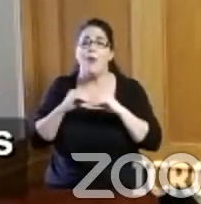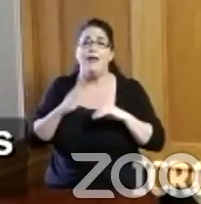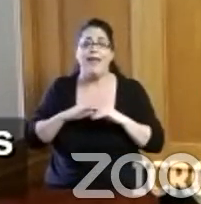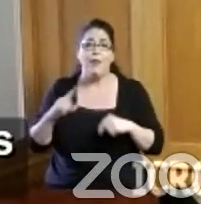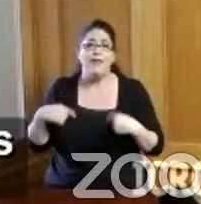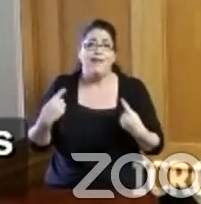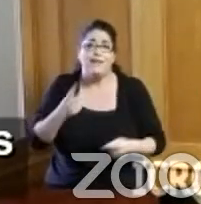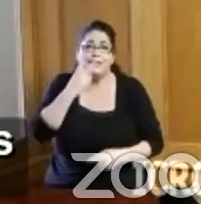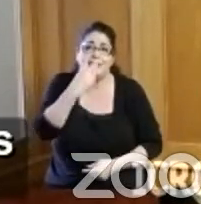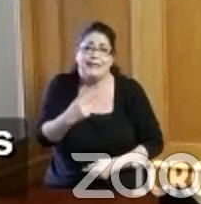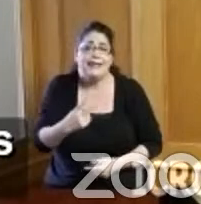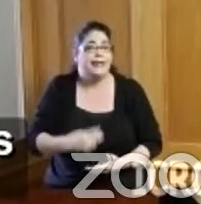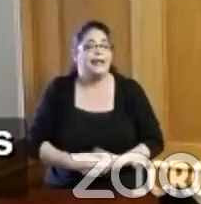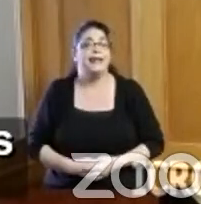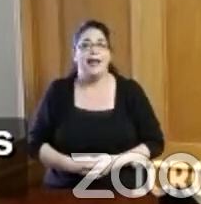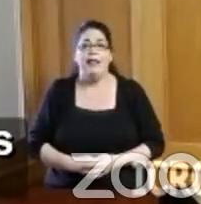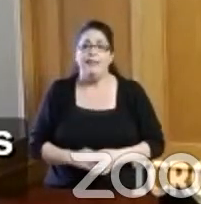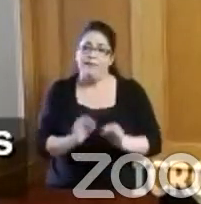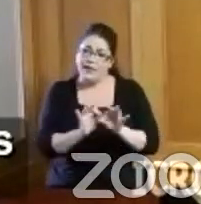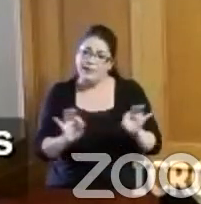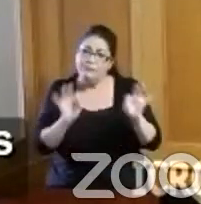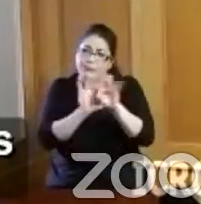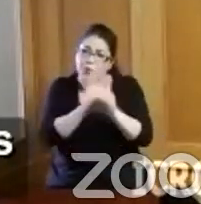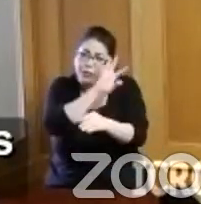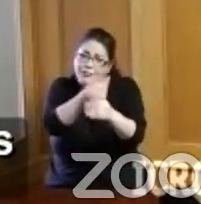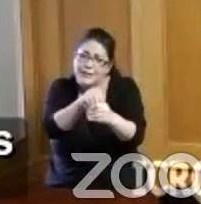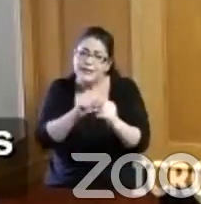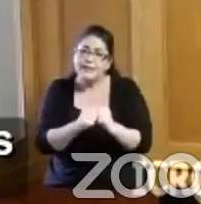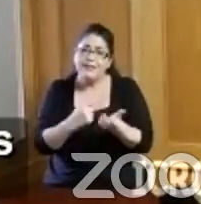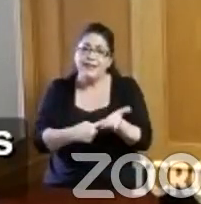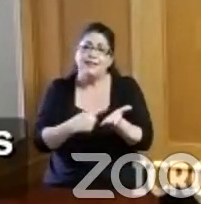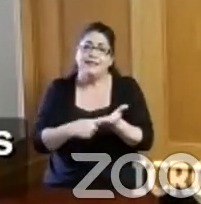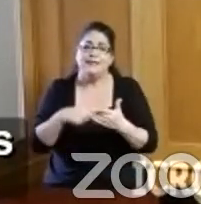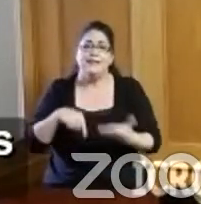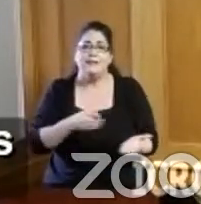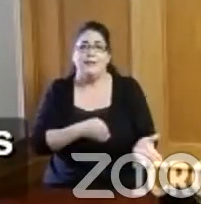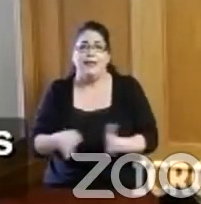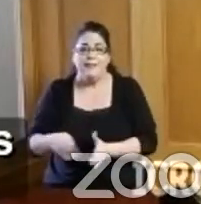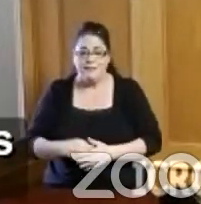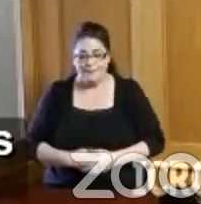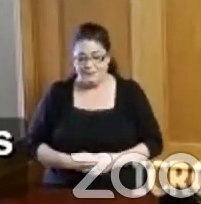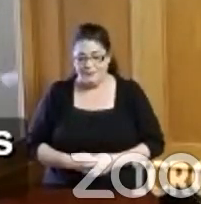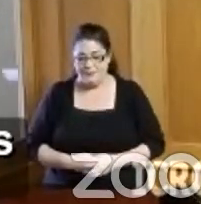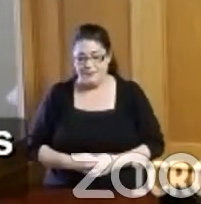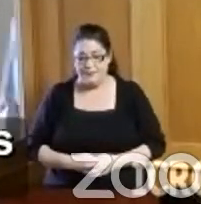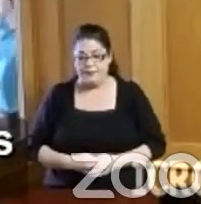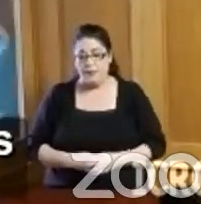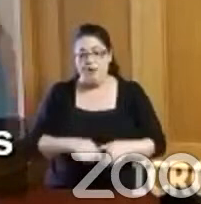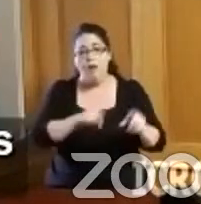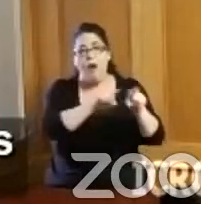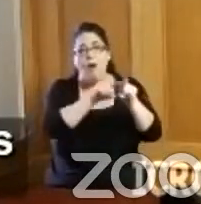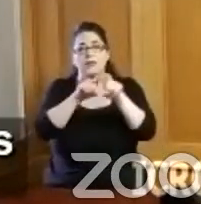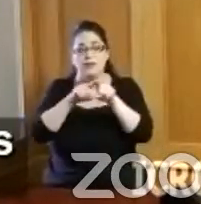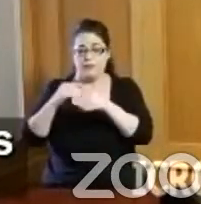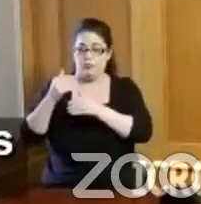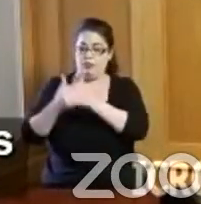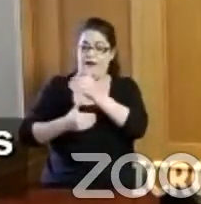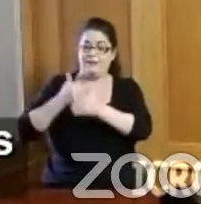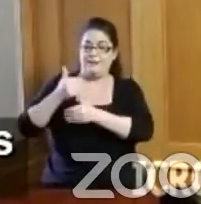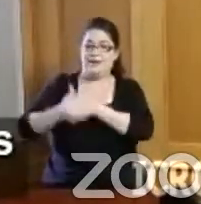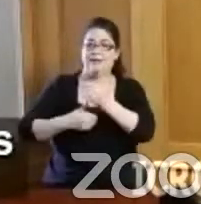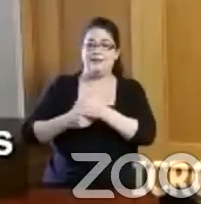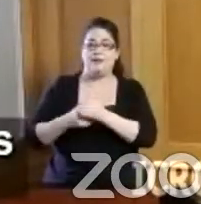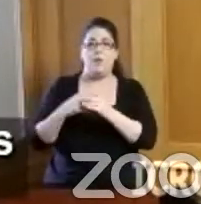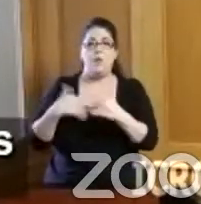seen. And I think that's a really important piece of the equation with this project. But also the process is so